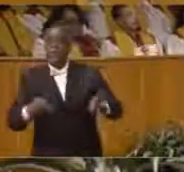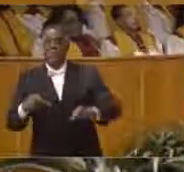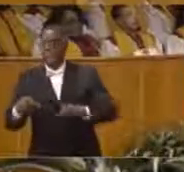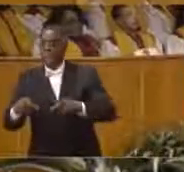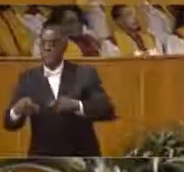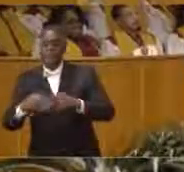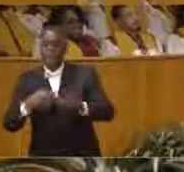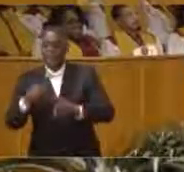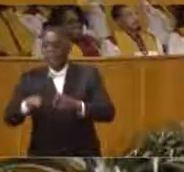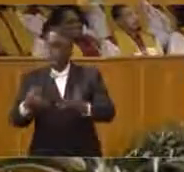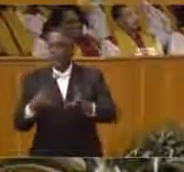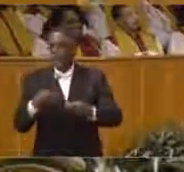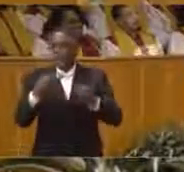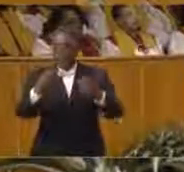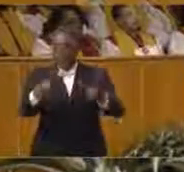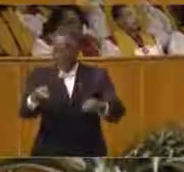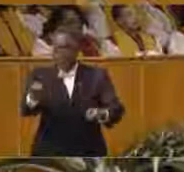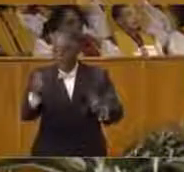will,